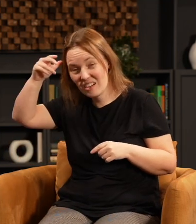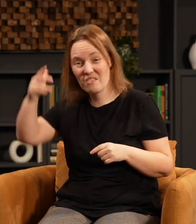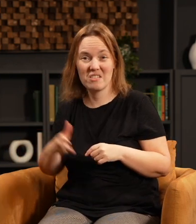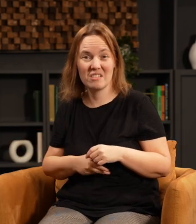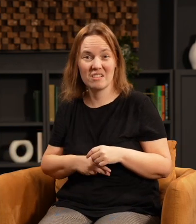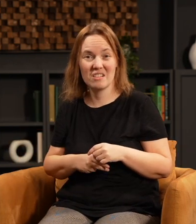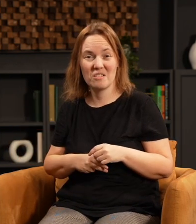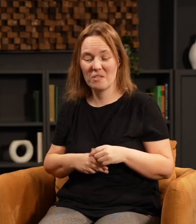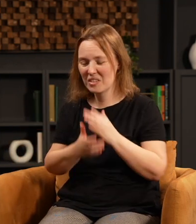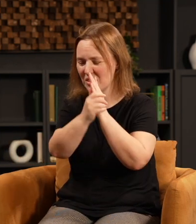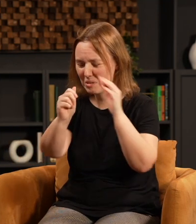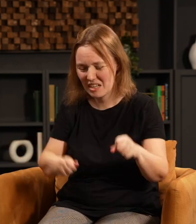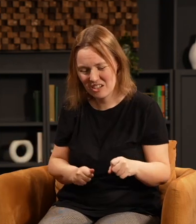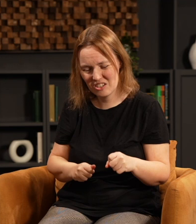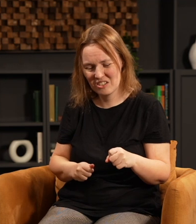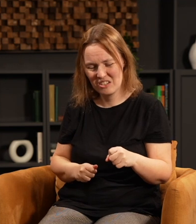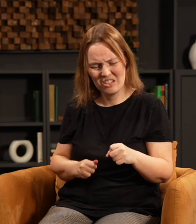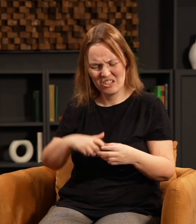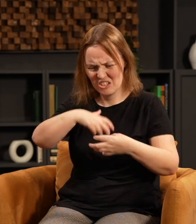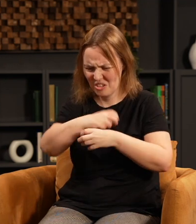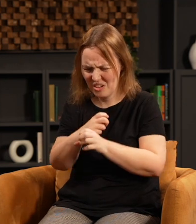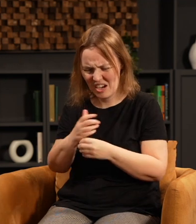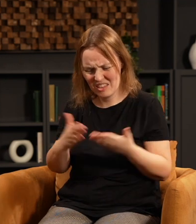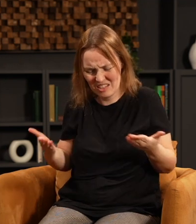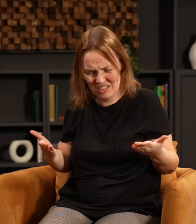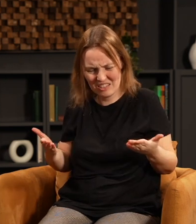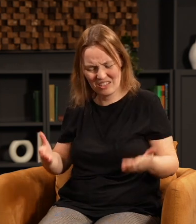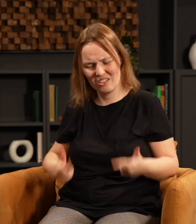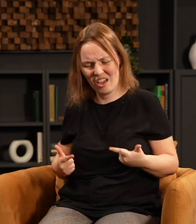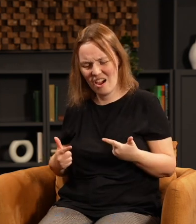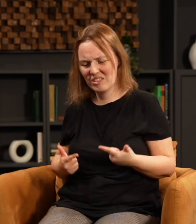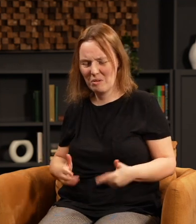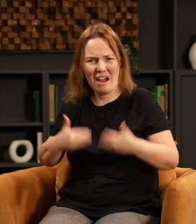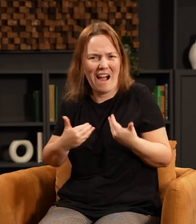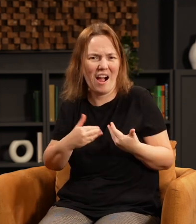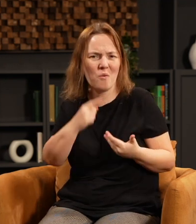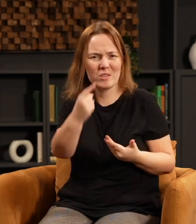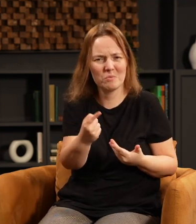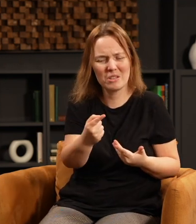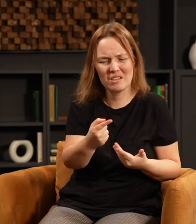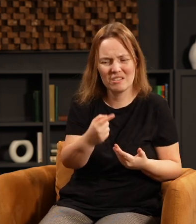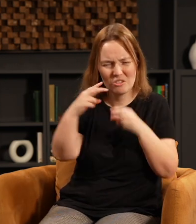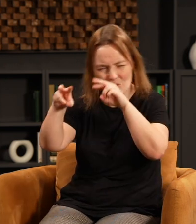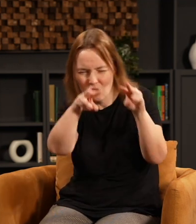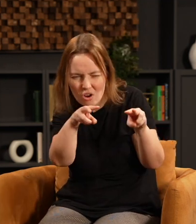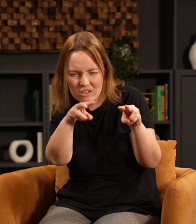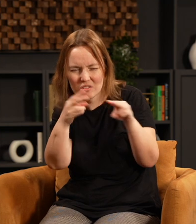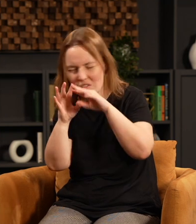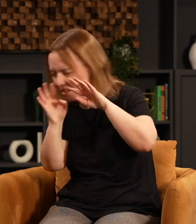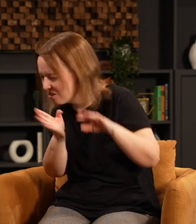We just have this potential to sow things into their lives by the way we speak to them, by the looks that we give to them, by the cold shoulder